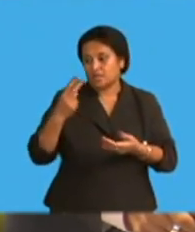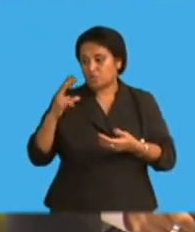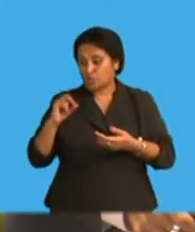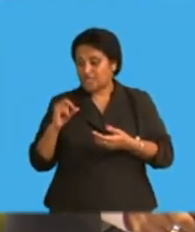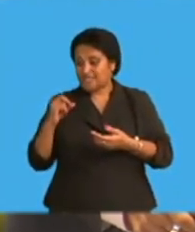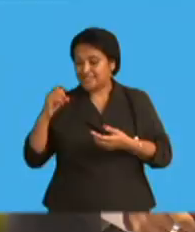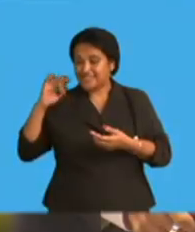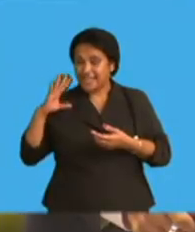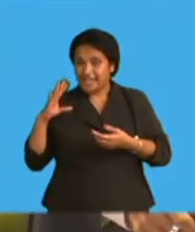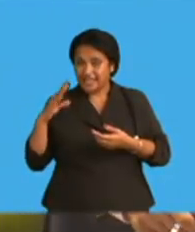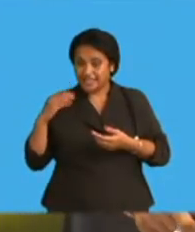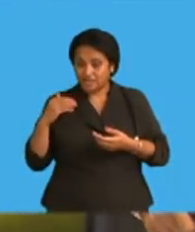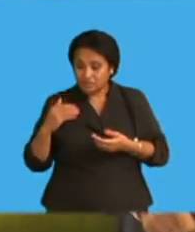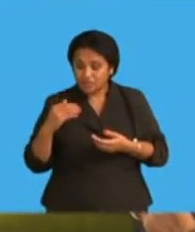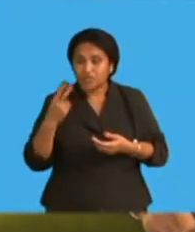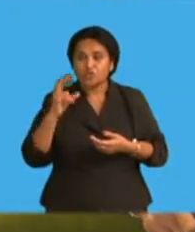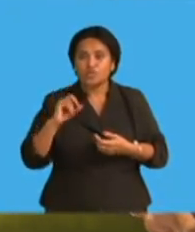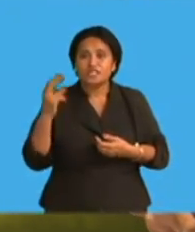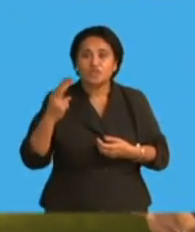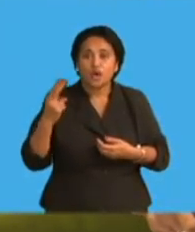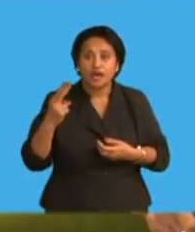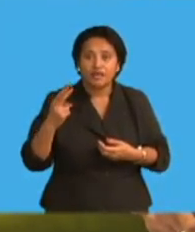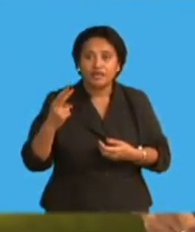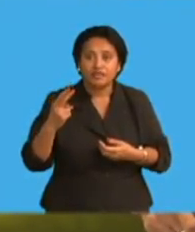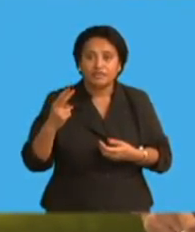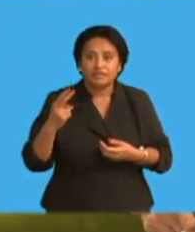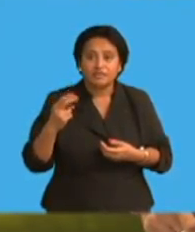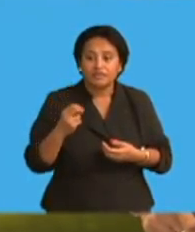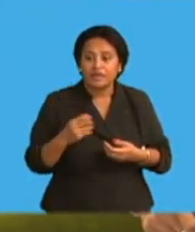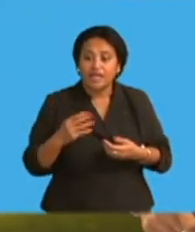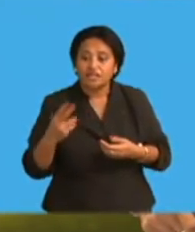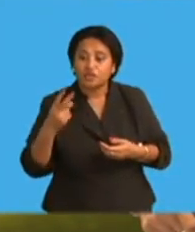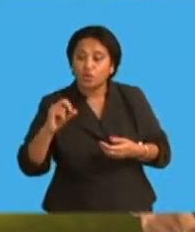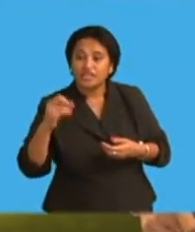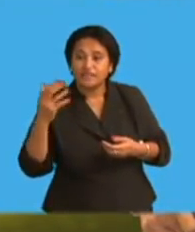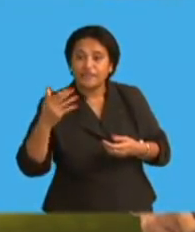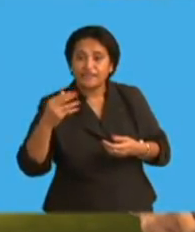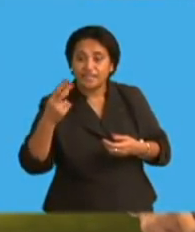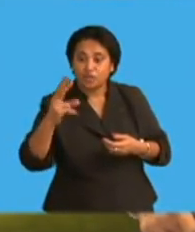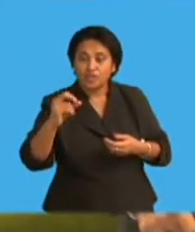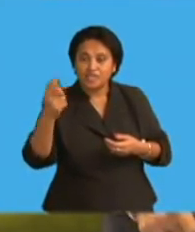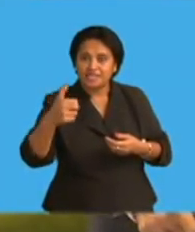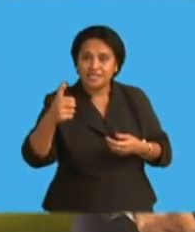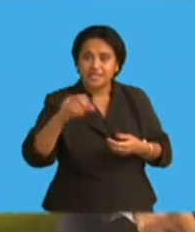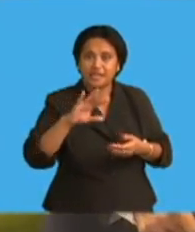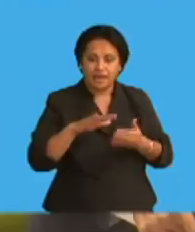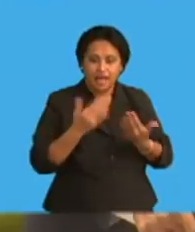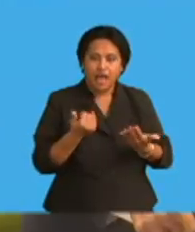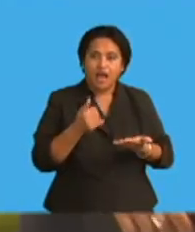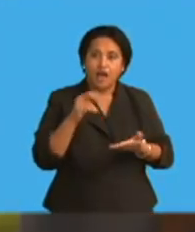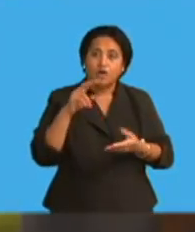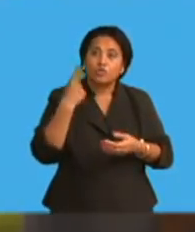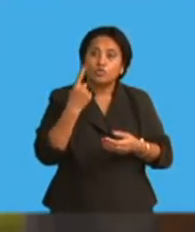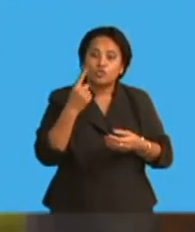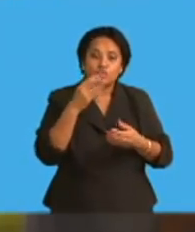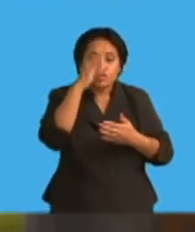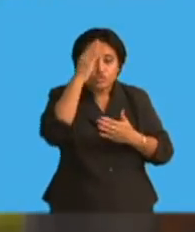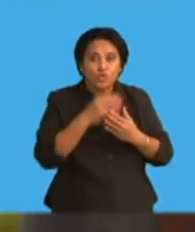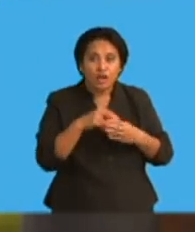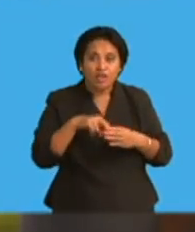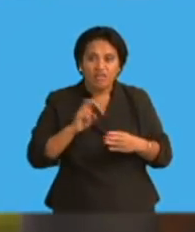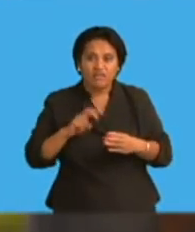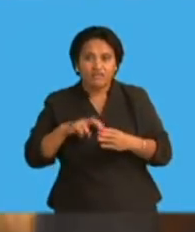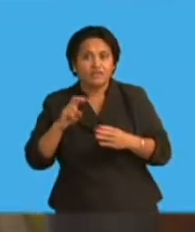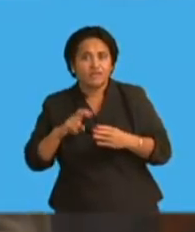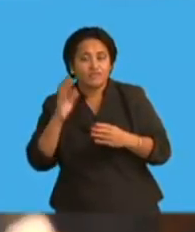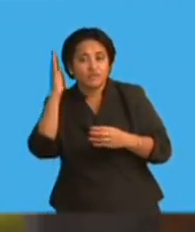to 4.8% in 2015-2016. Huge amount. But, Madam Speaker, what is actually interesting is